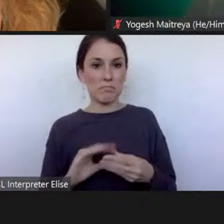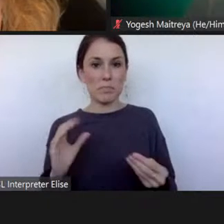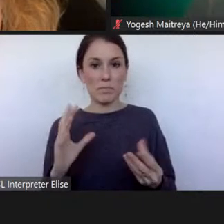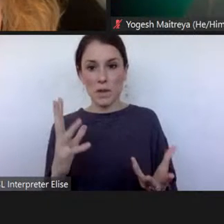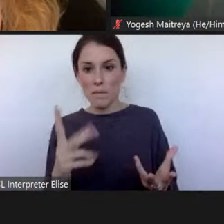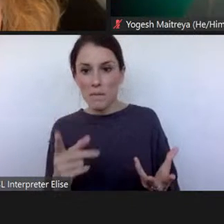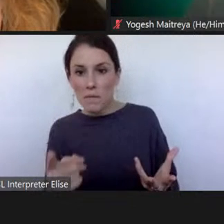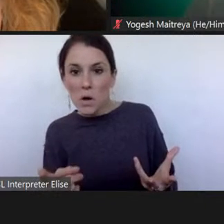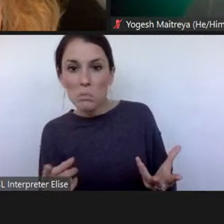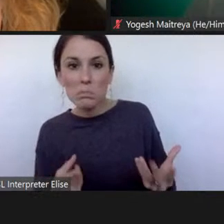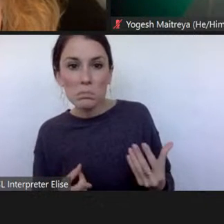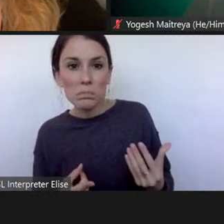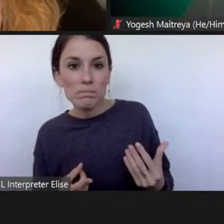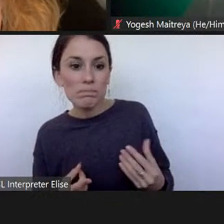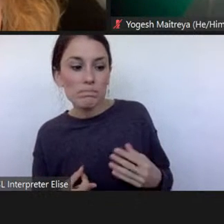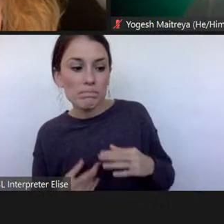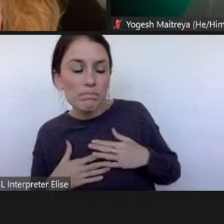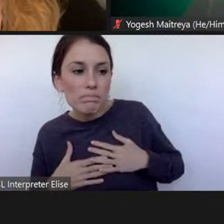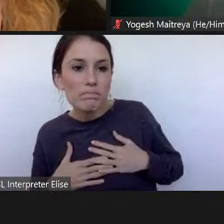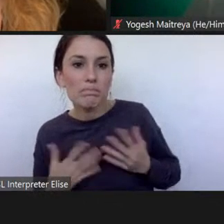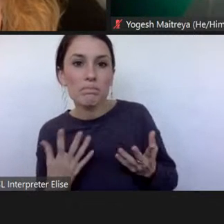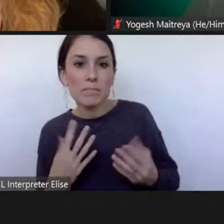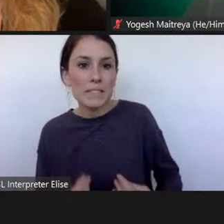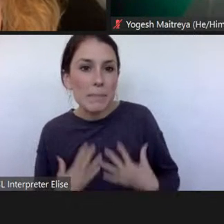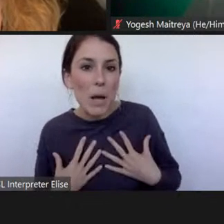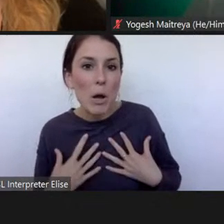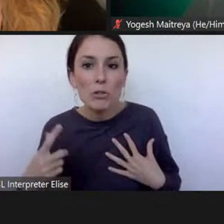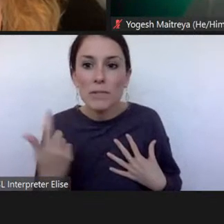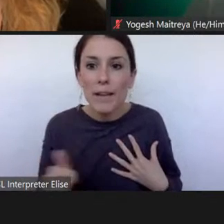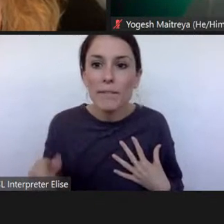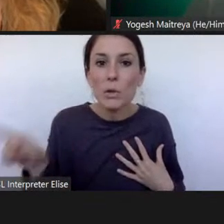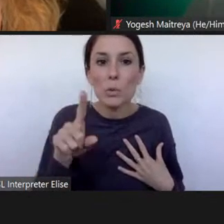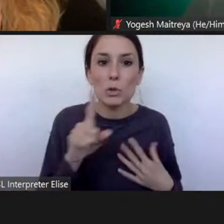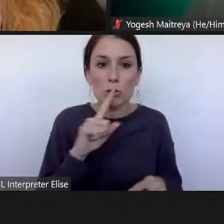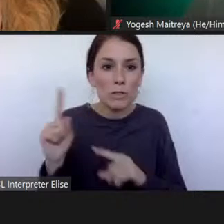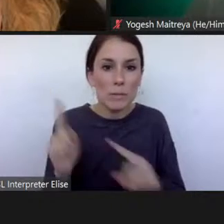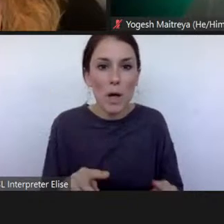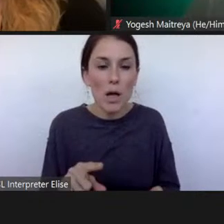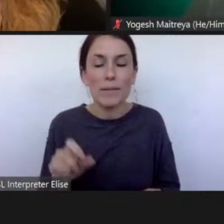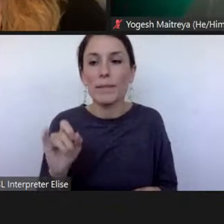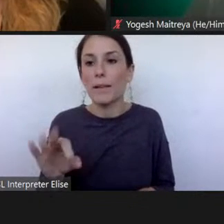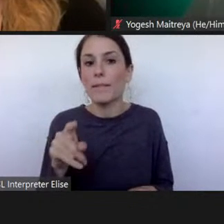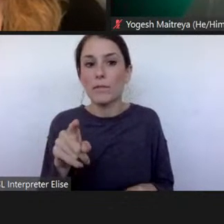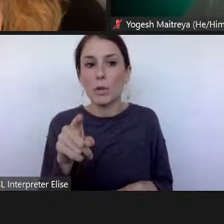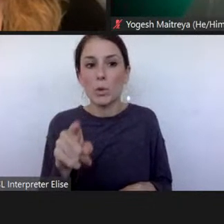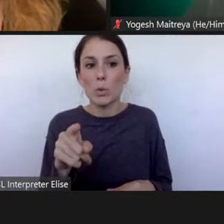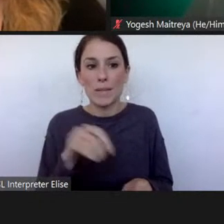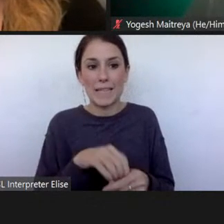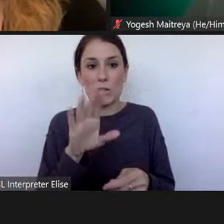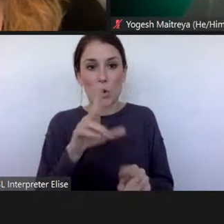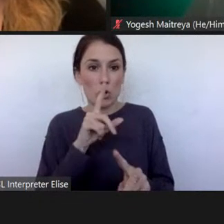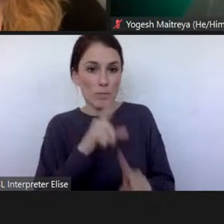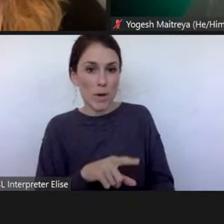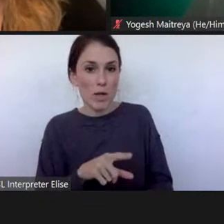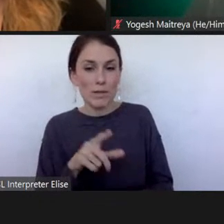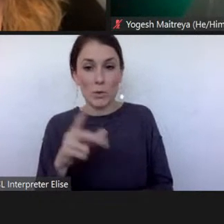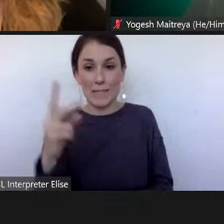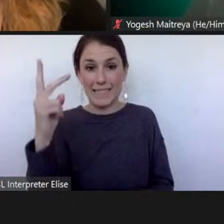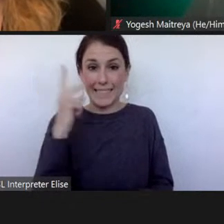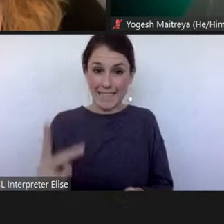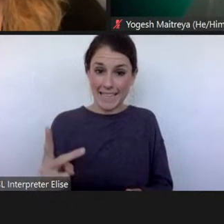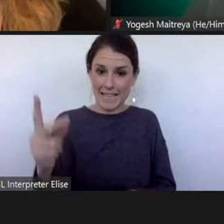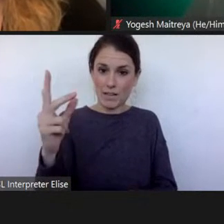one of you to respond. And in your responses, if you can see yourselves in one another's